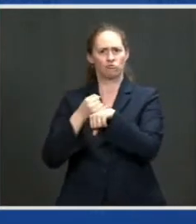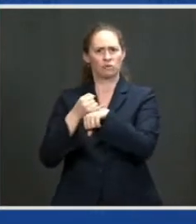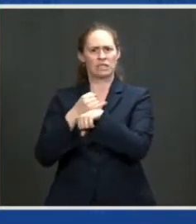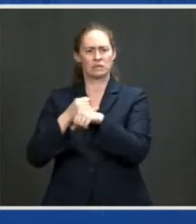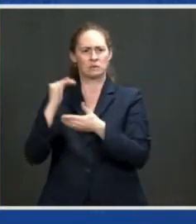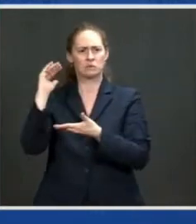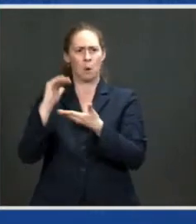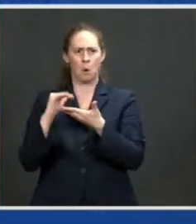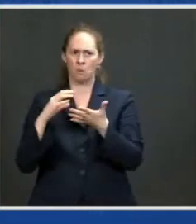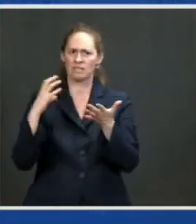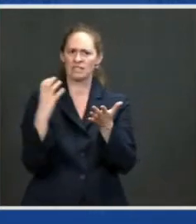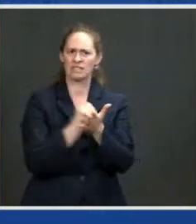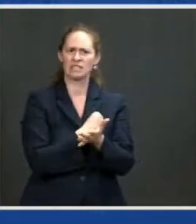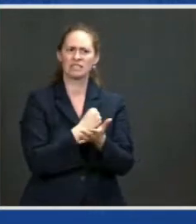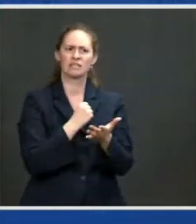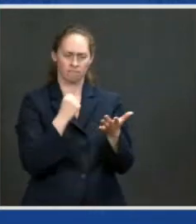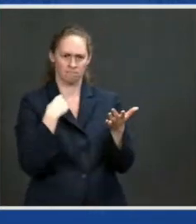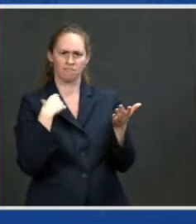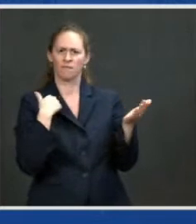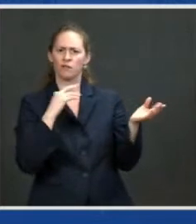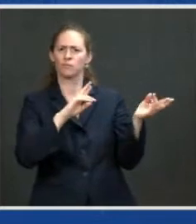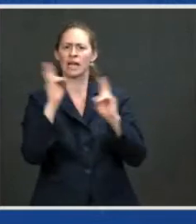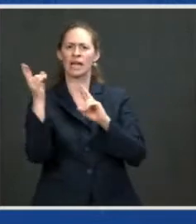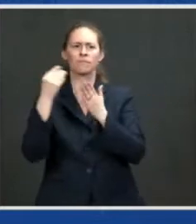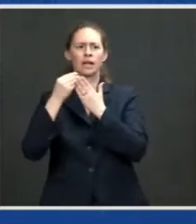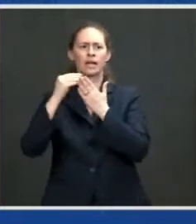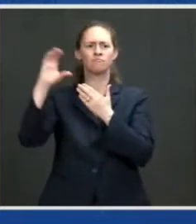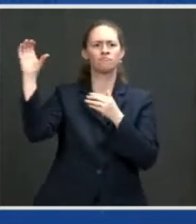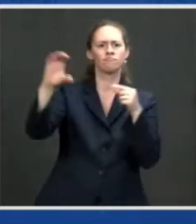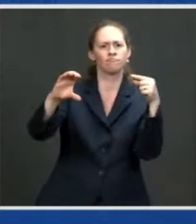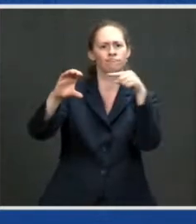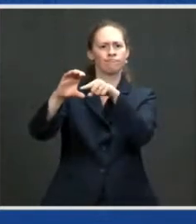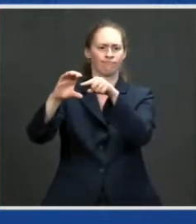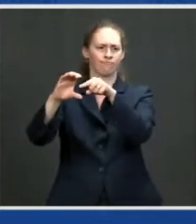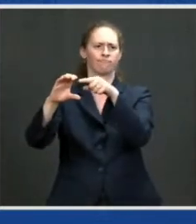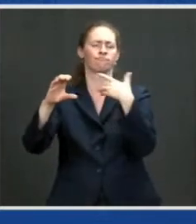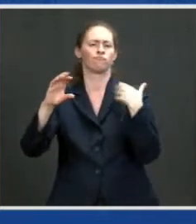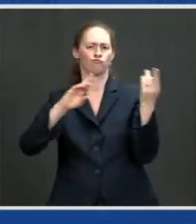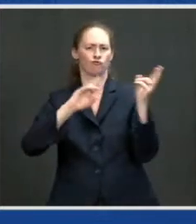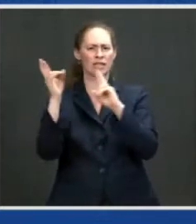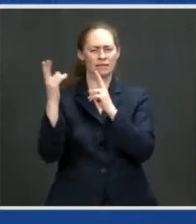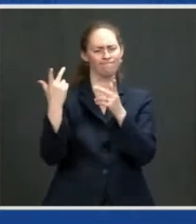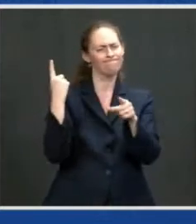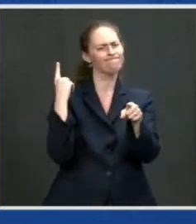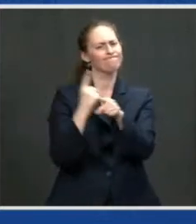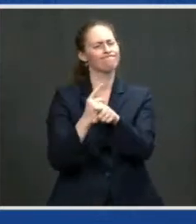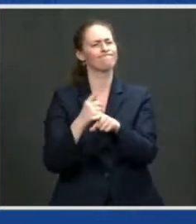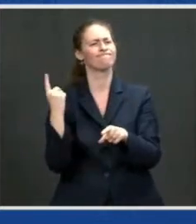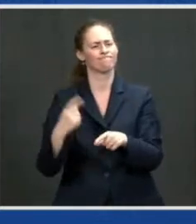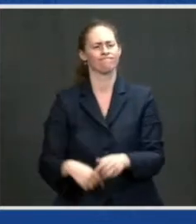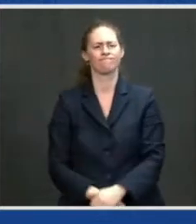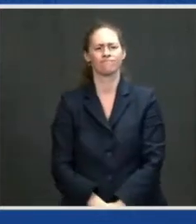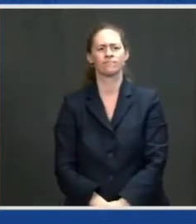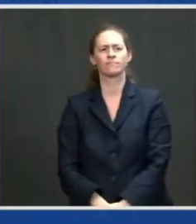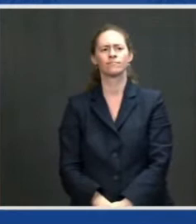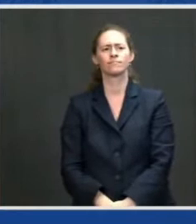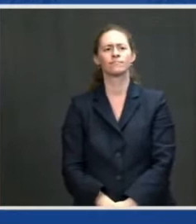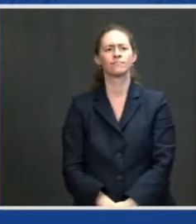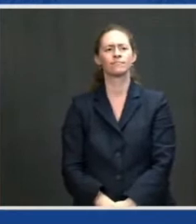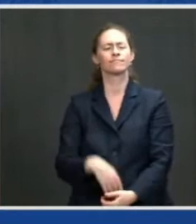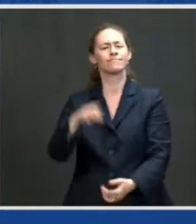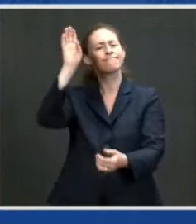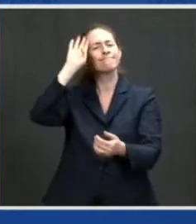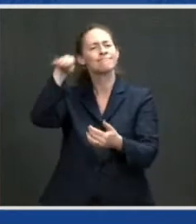plan to pay for it, that is fiscally responsible thing to do. Of course, there are critics out there who want to stand